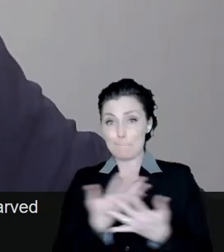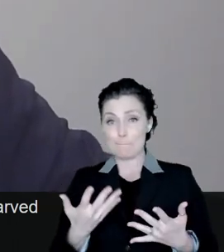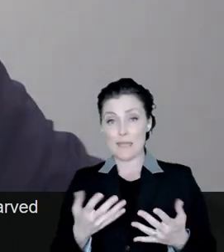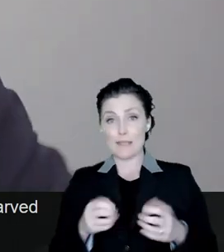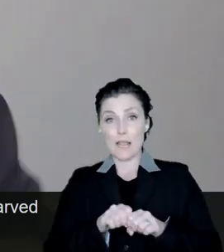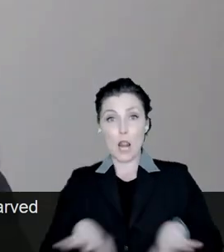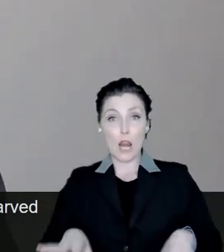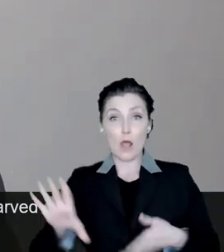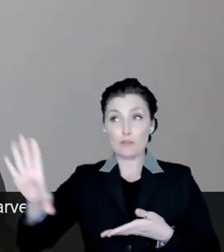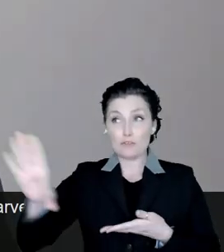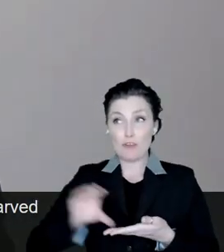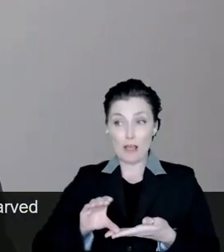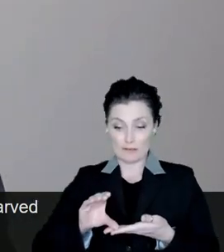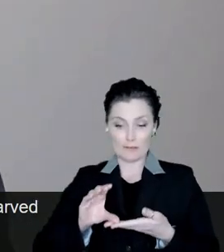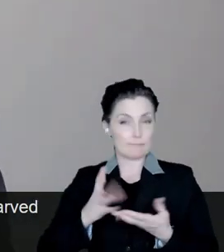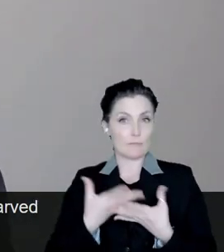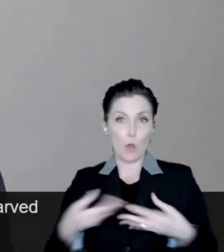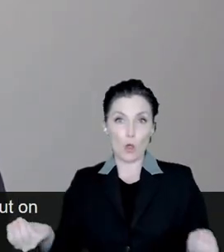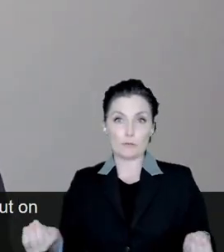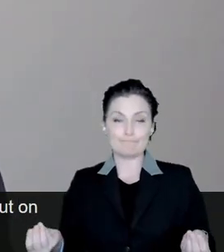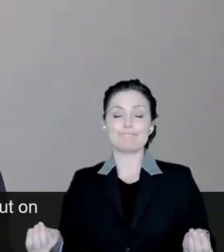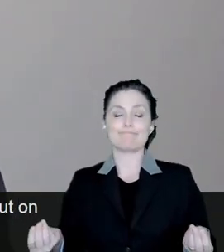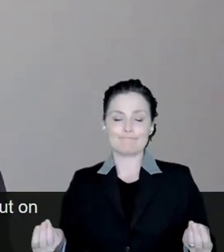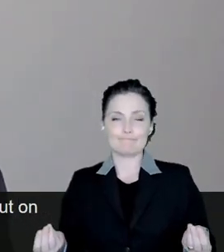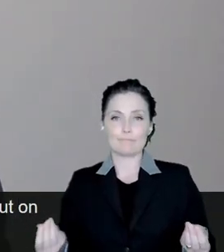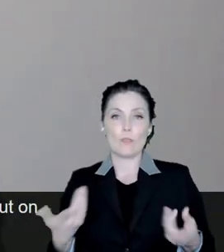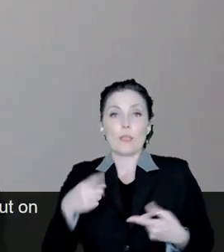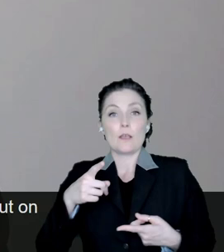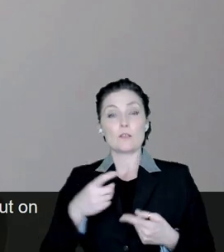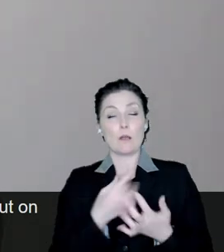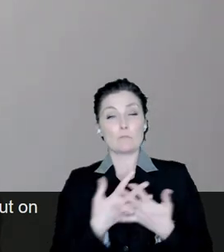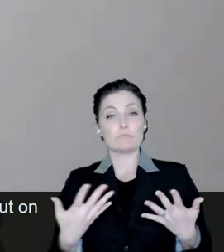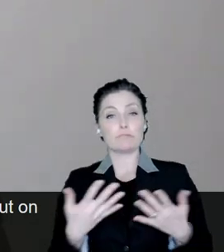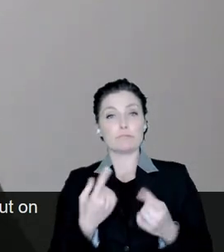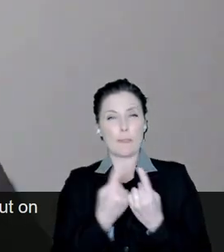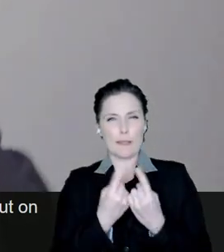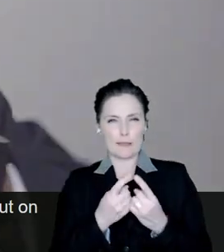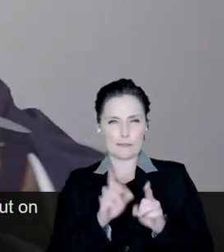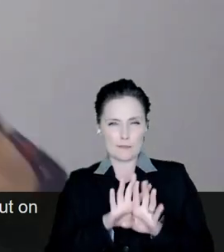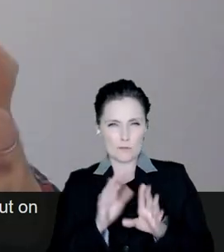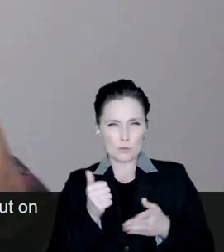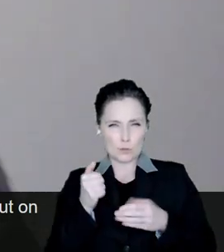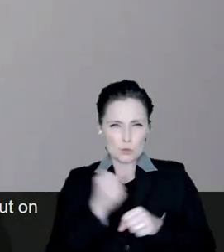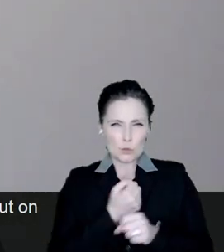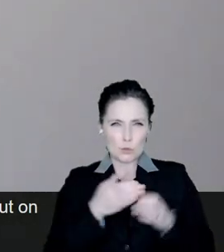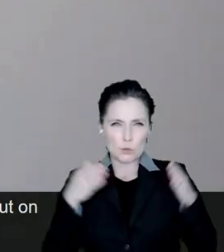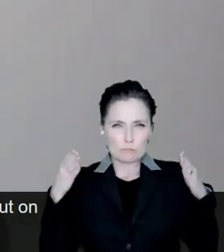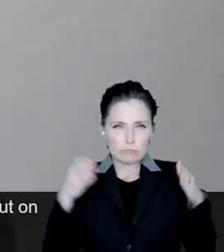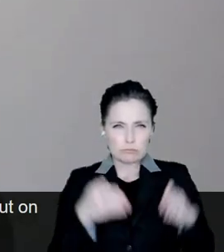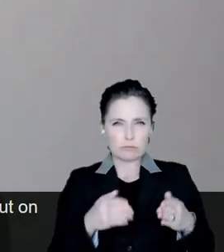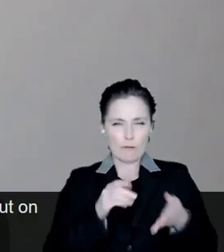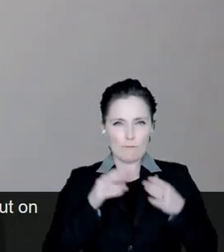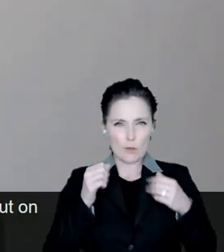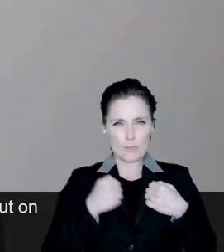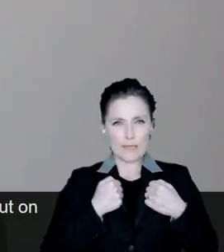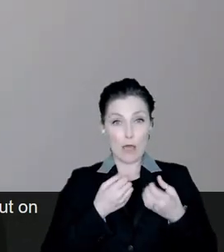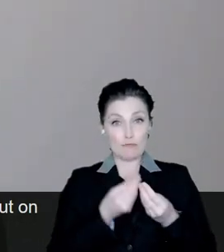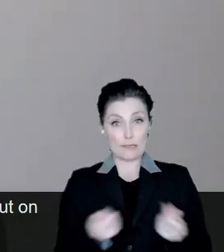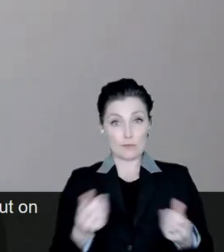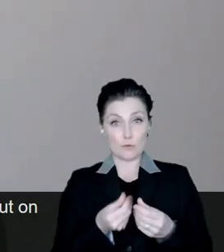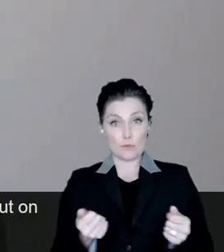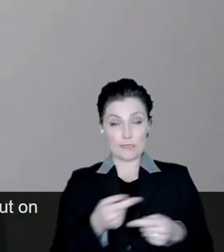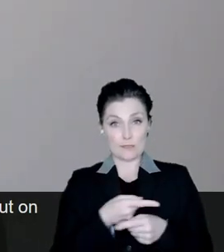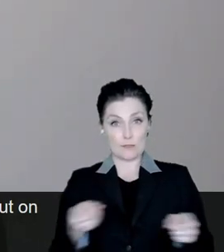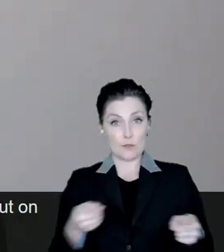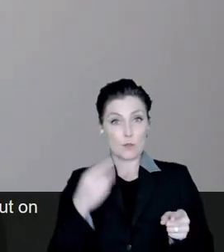and so forth. So there's a number of things we've been doing to target the resources we have, particularly to Black,